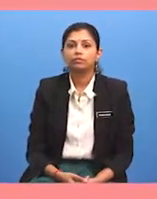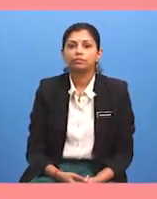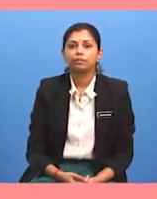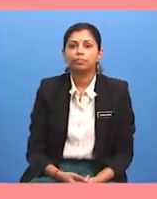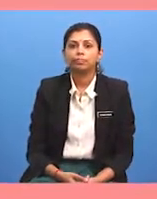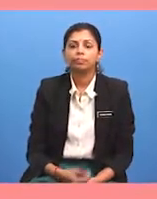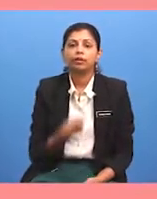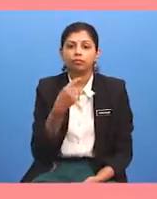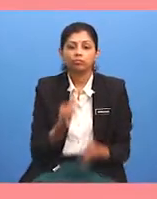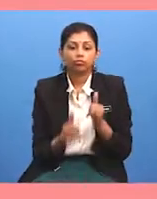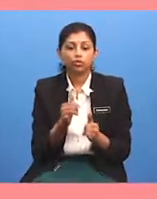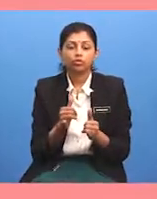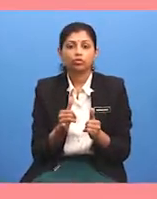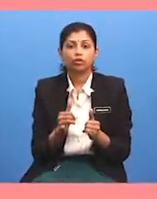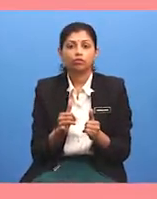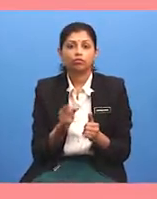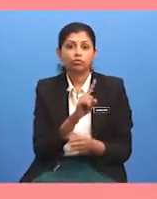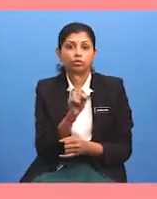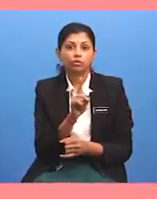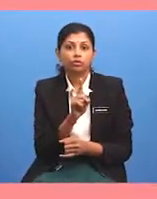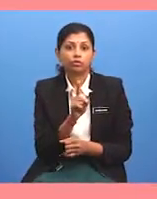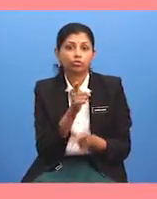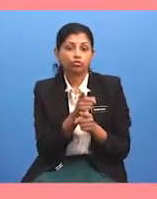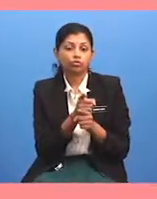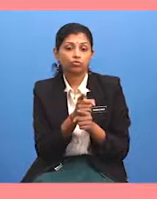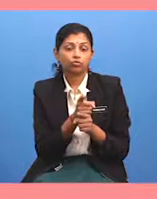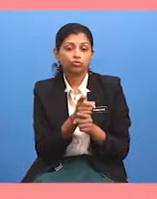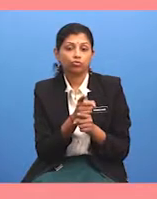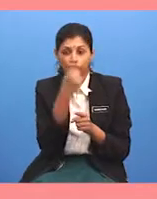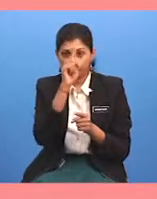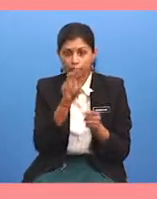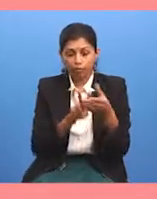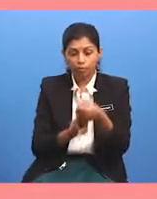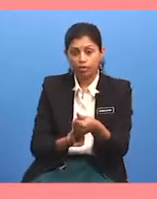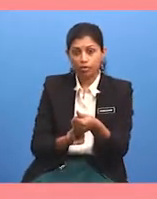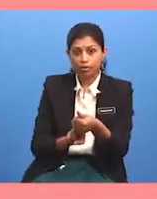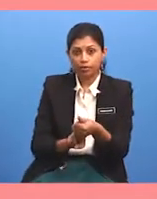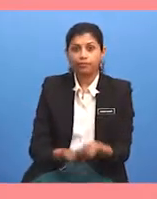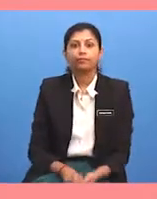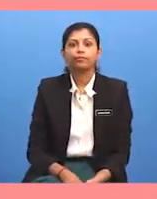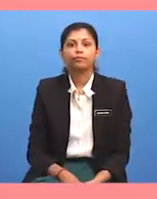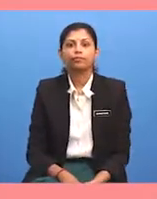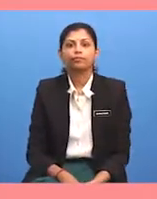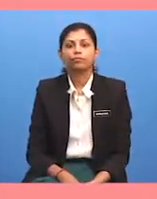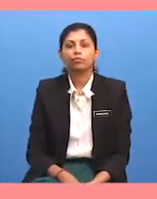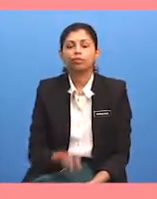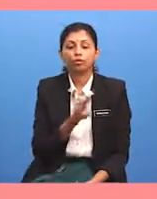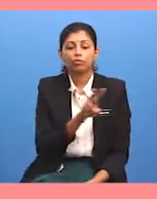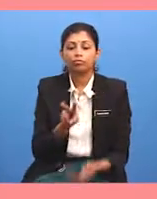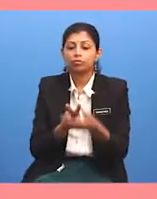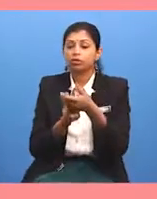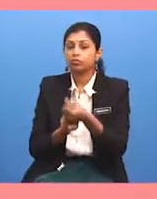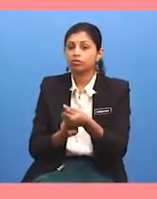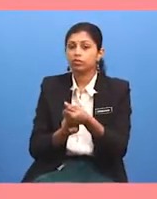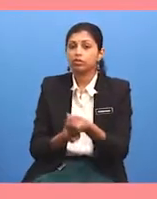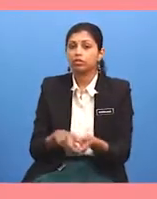which of the following is true of both the texts? The 2 texts suggests